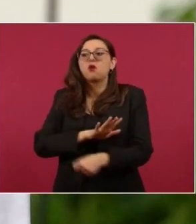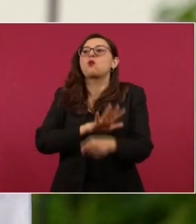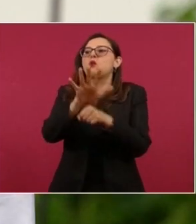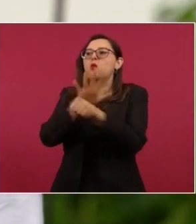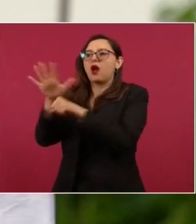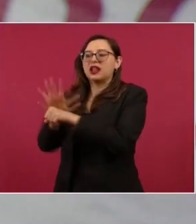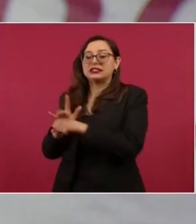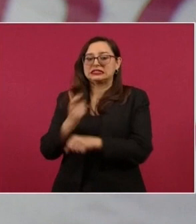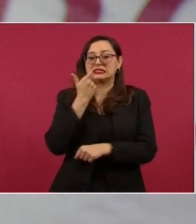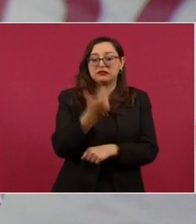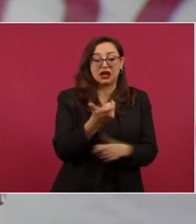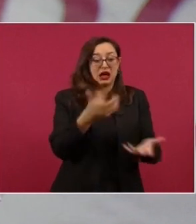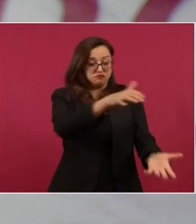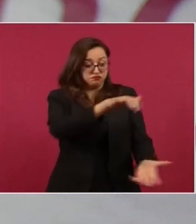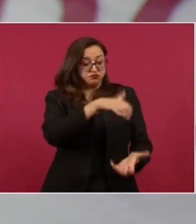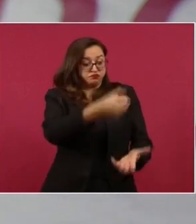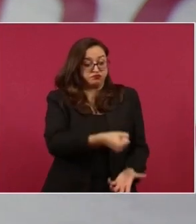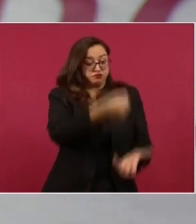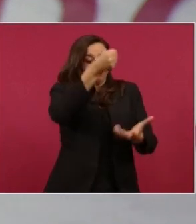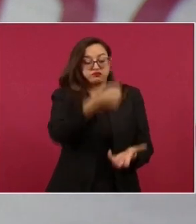income and wealth.